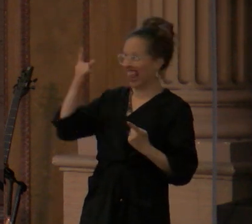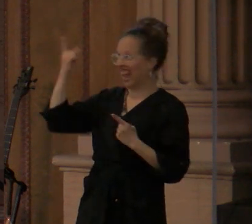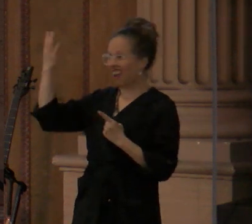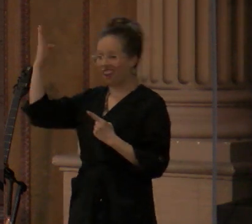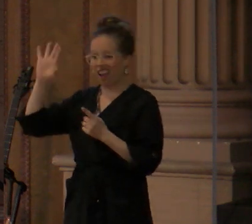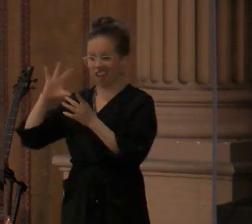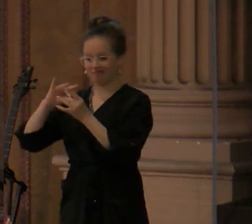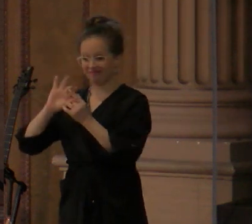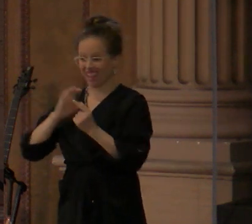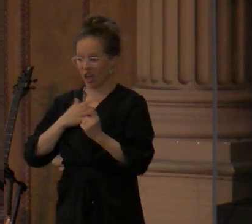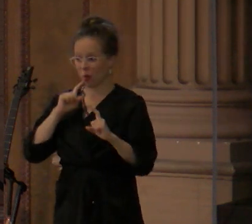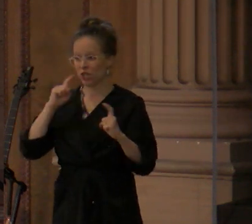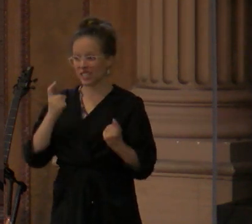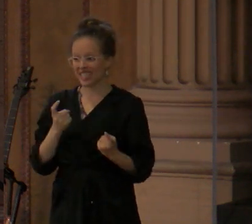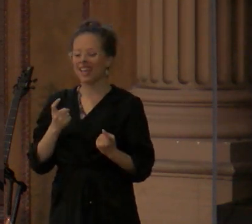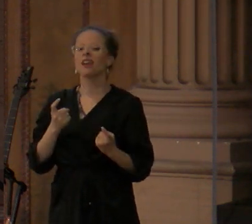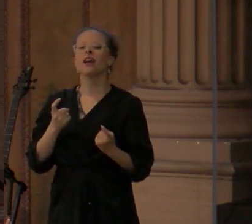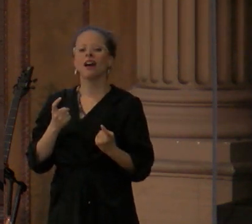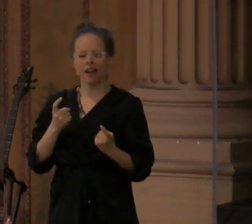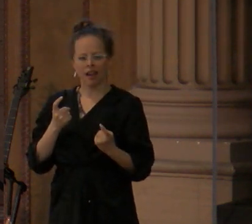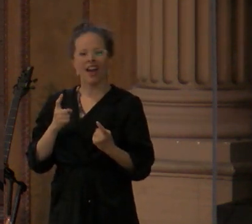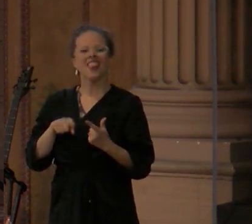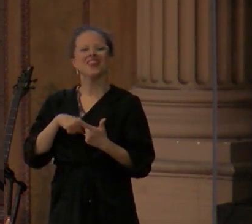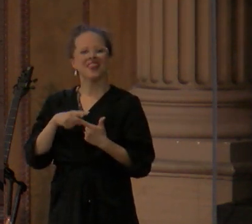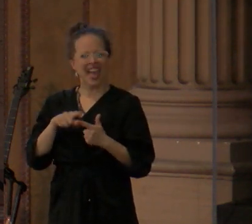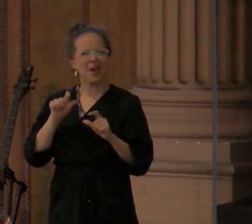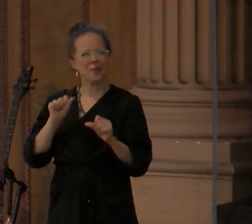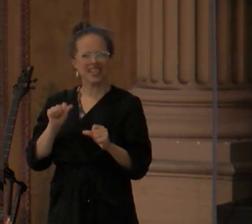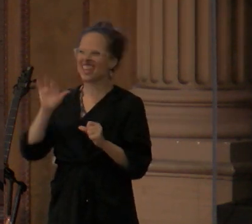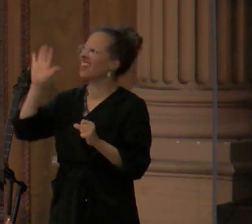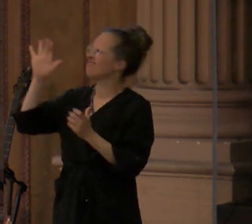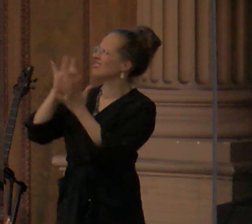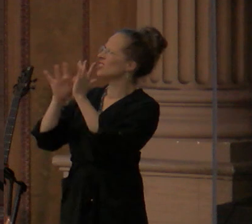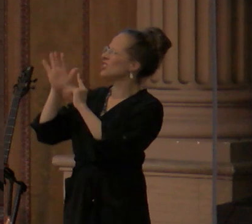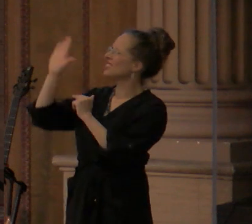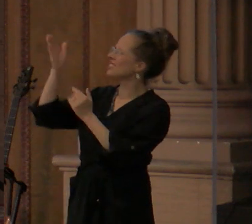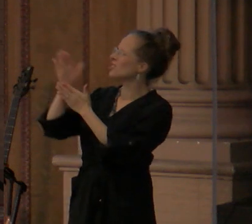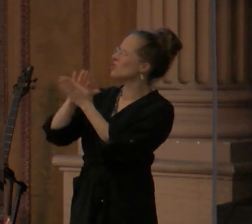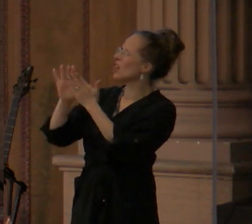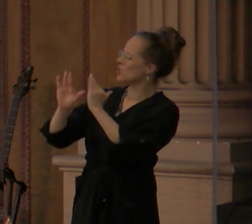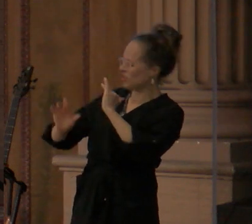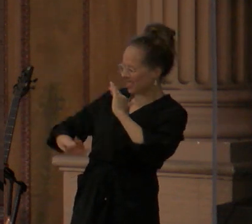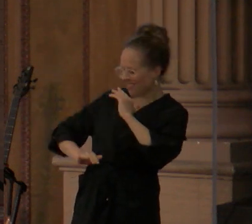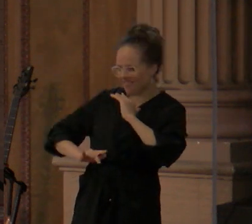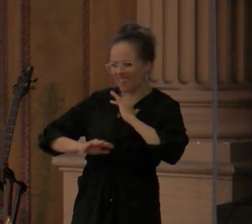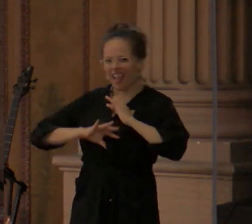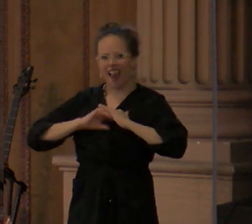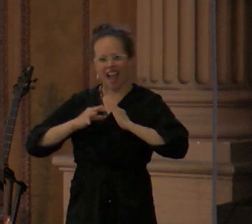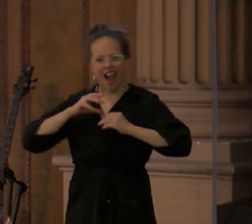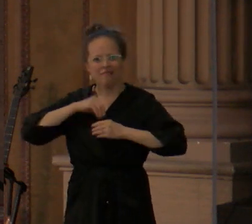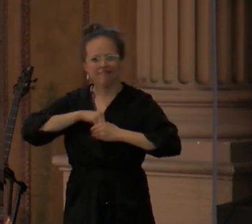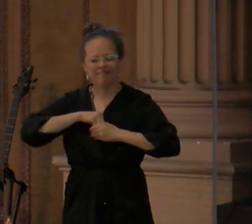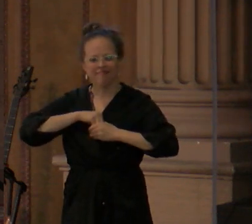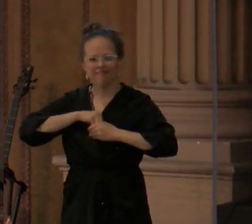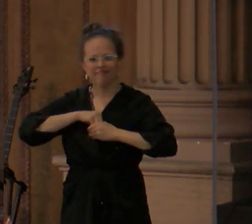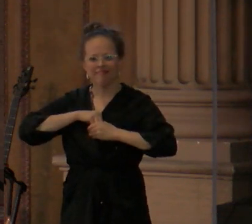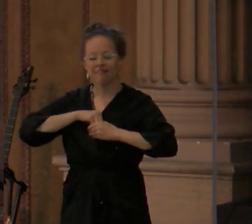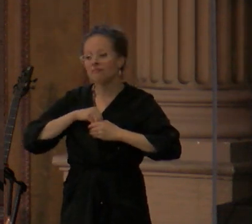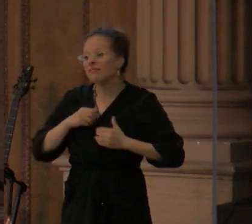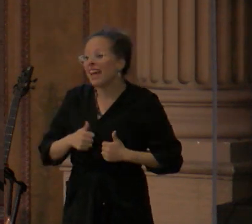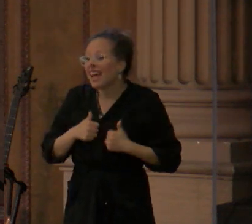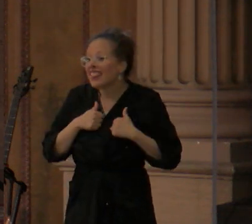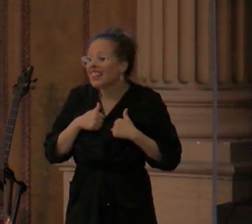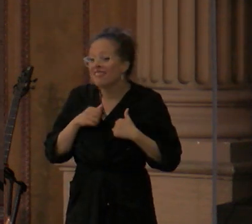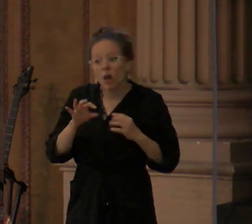it's only then that we can start to be filled with the righteousness of Jesus and only then that we can start to live a life that never perfectly